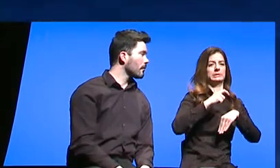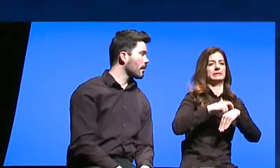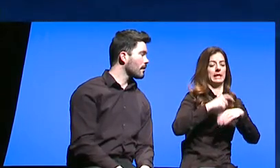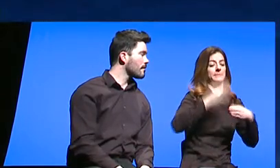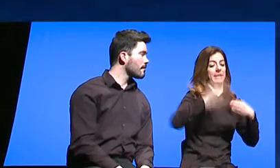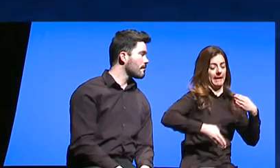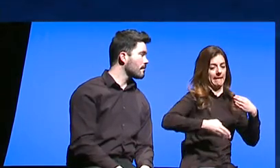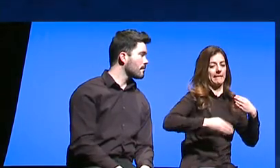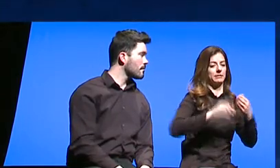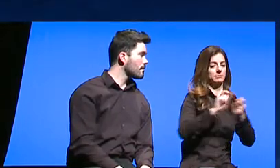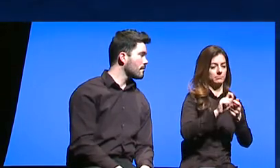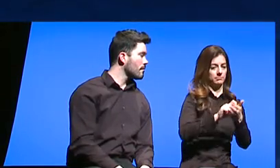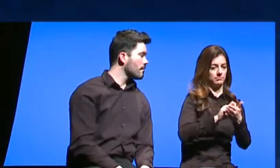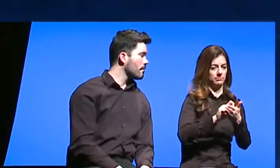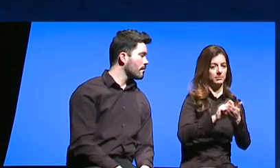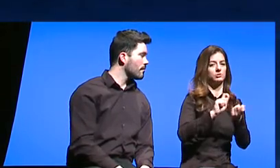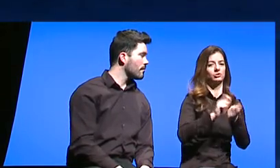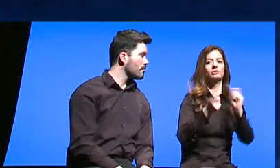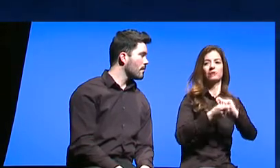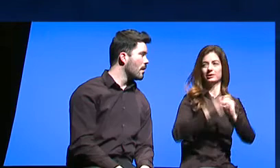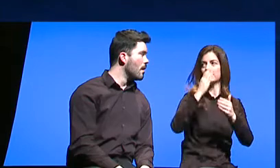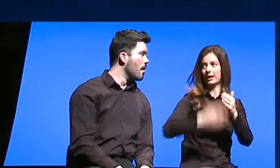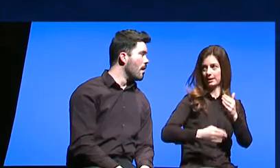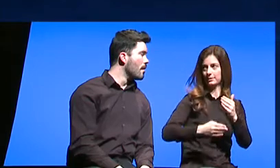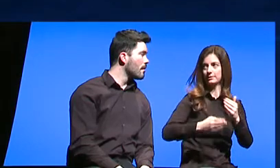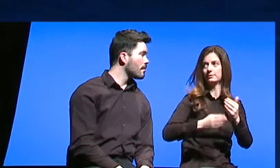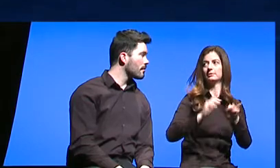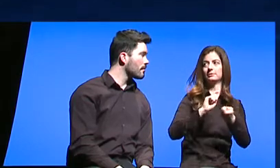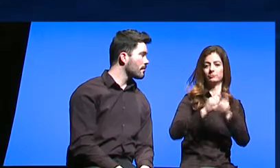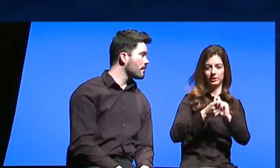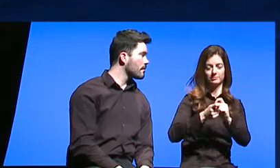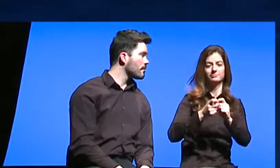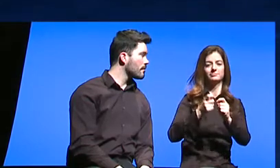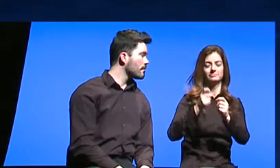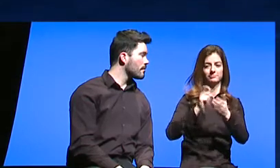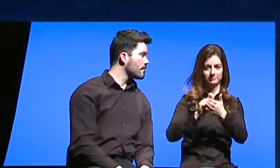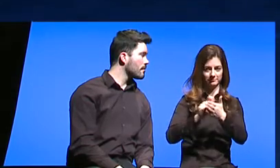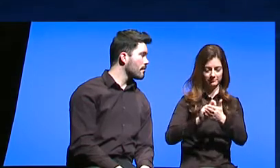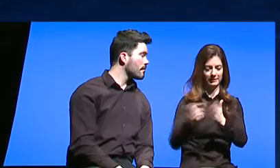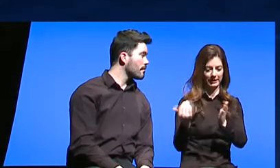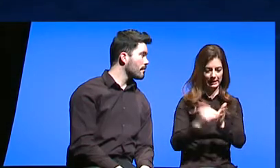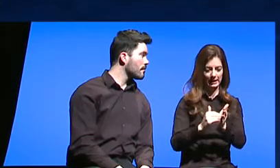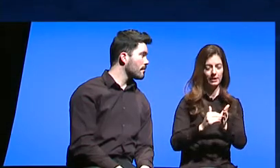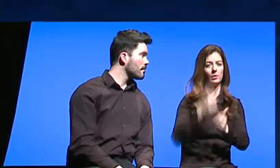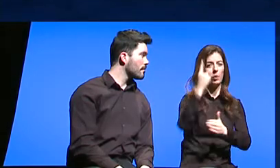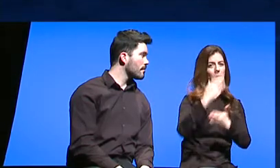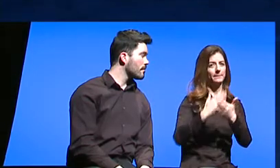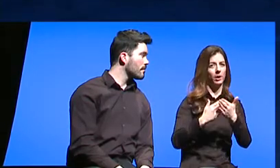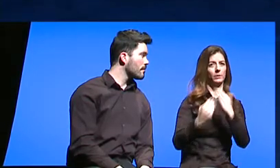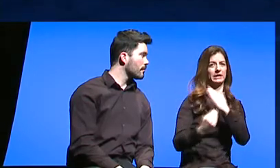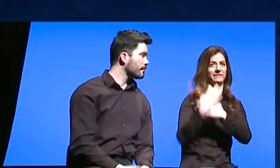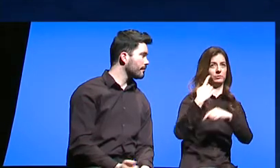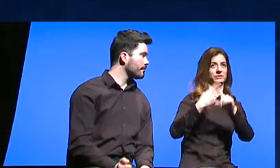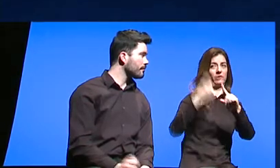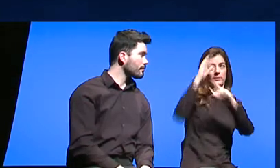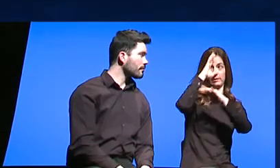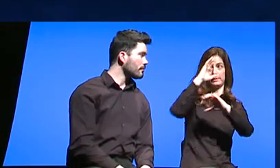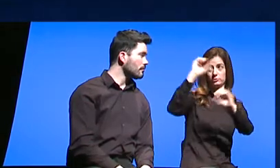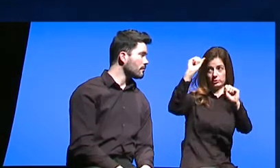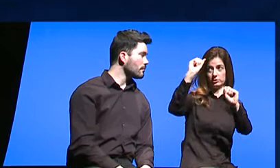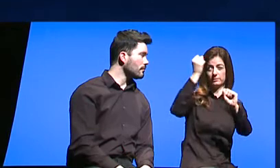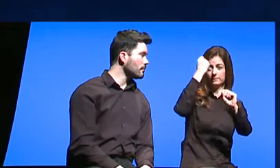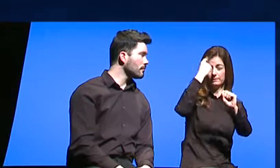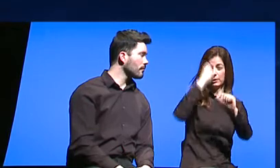in recent performances. And one part that was replaced by our reflections on the administration was that we initially